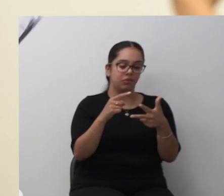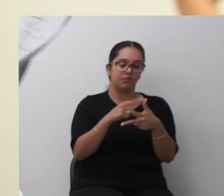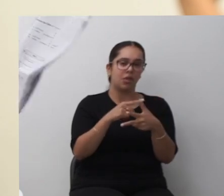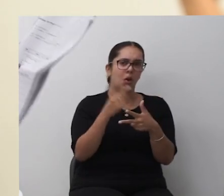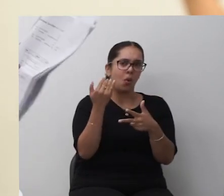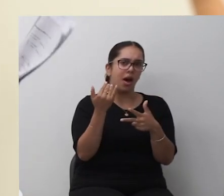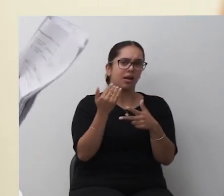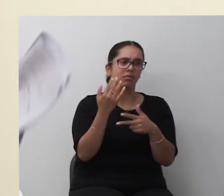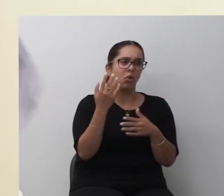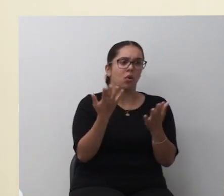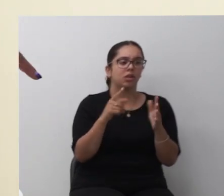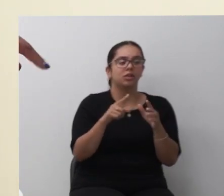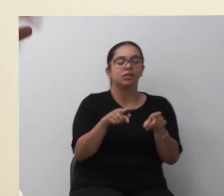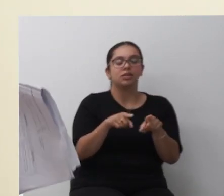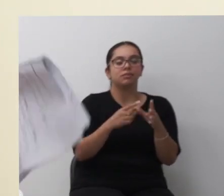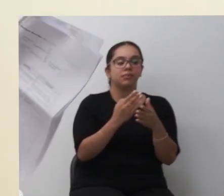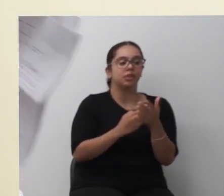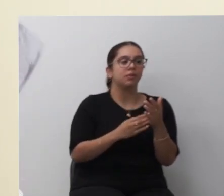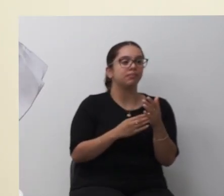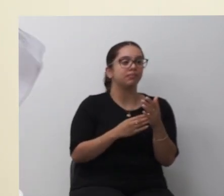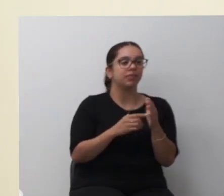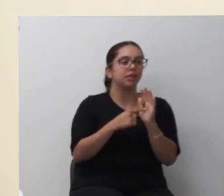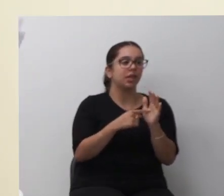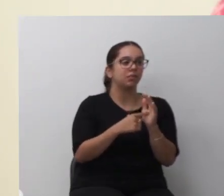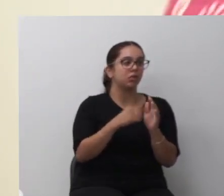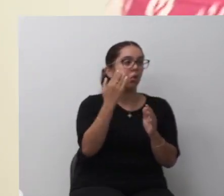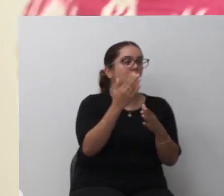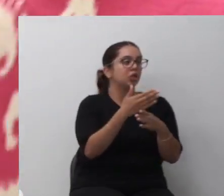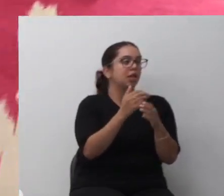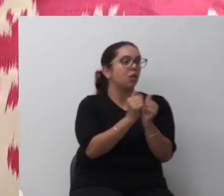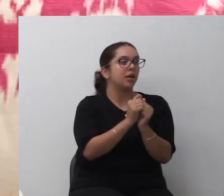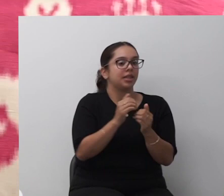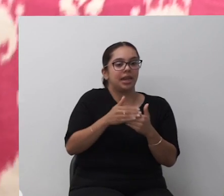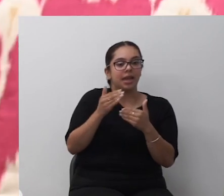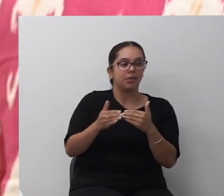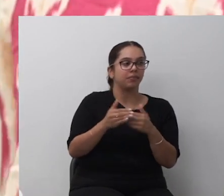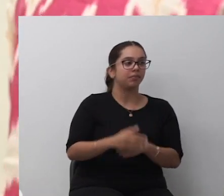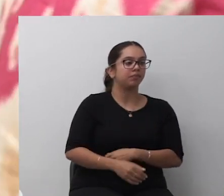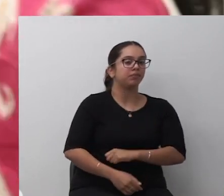okay? And then we're gonna do a pair share so you know what's next. So you're gonna talk to your neighbor, okay?